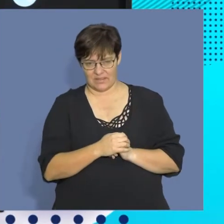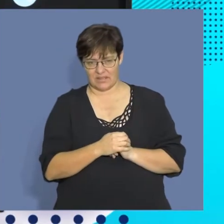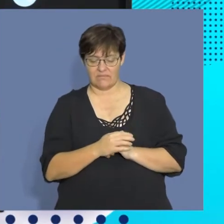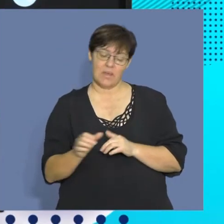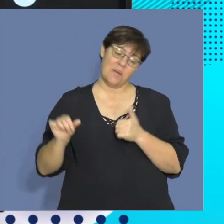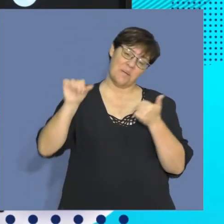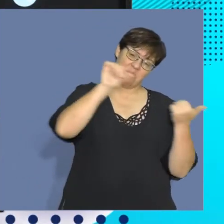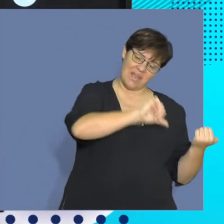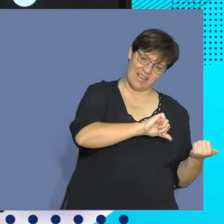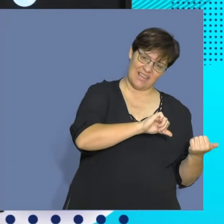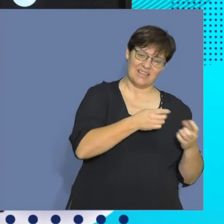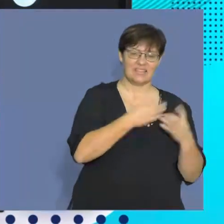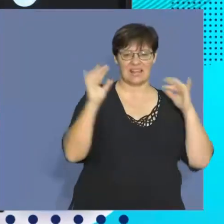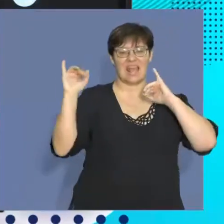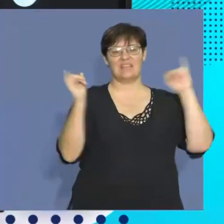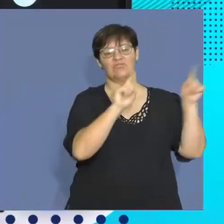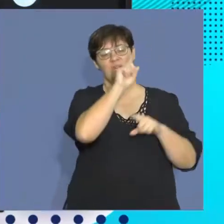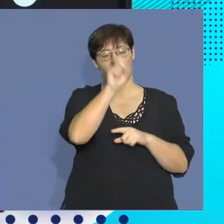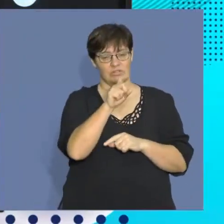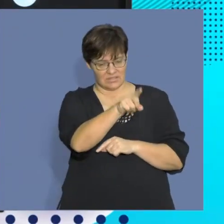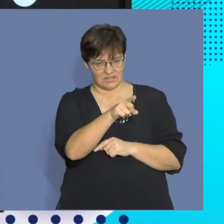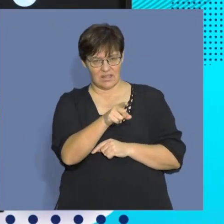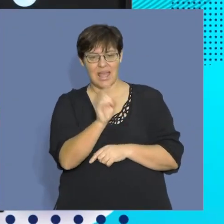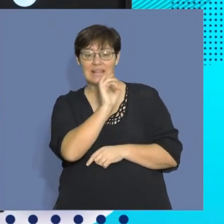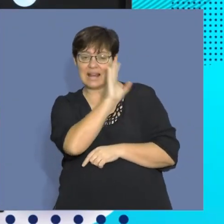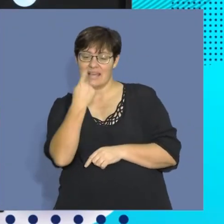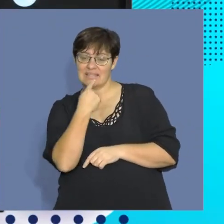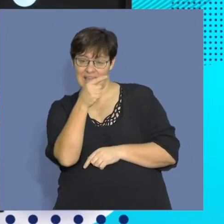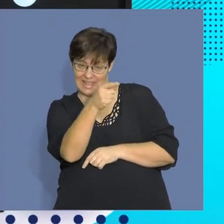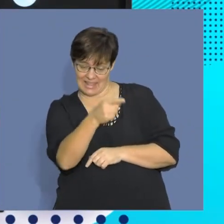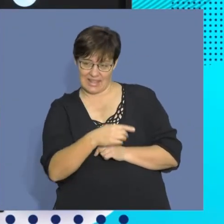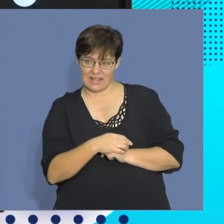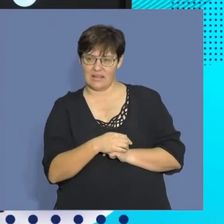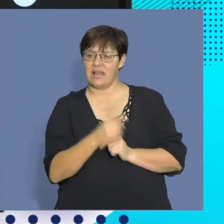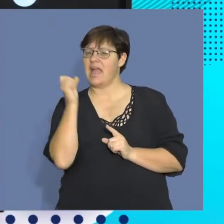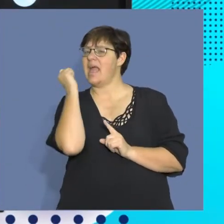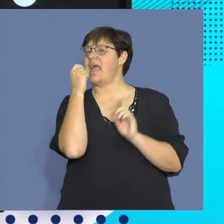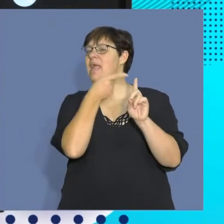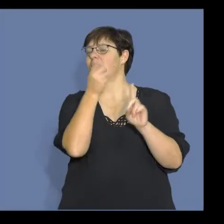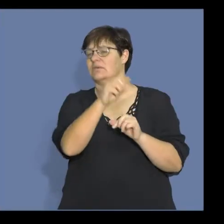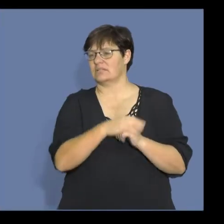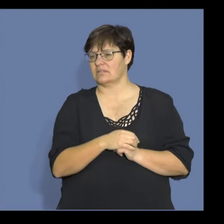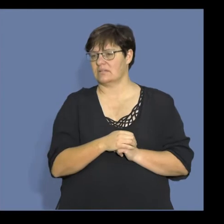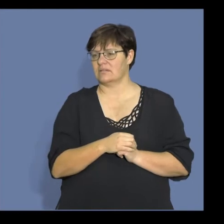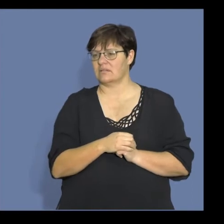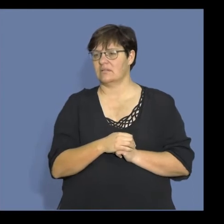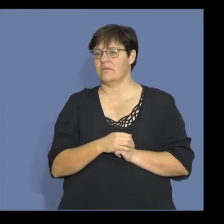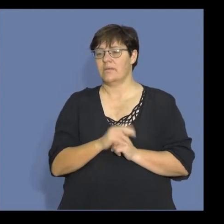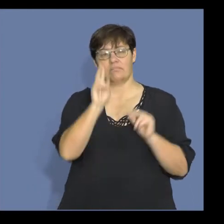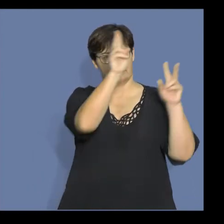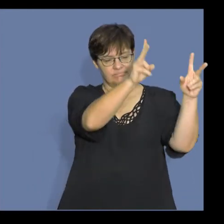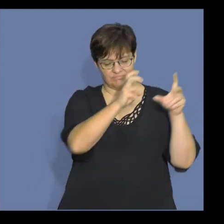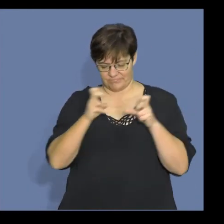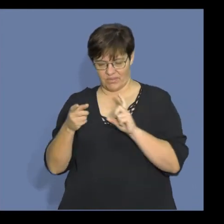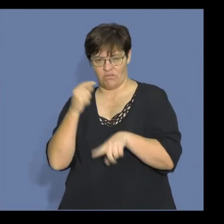if we go back to the initial introduction to the question, it was clearly stated in that what the aim of that was. So here we can take